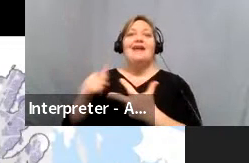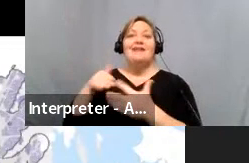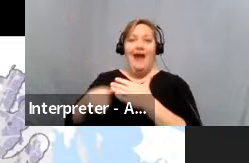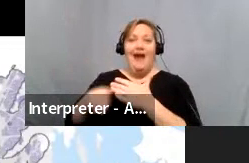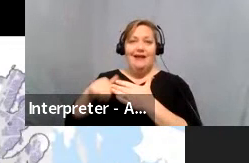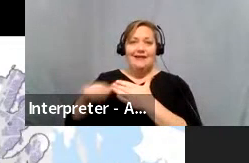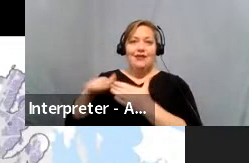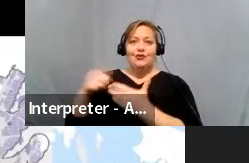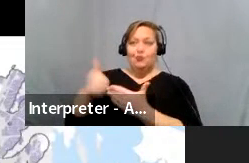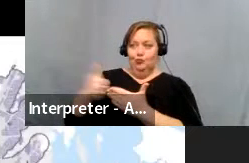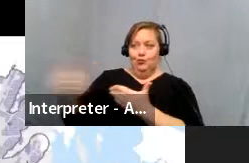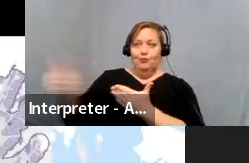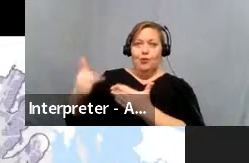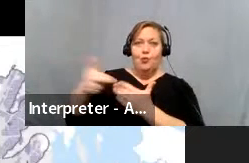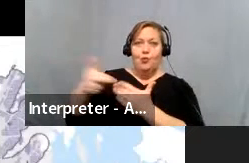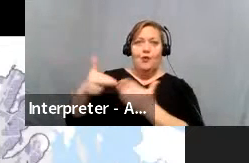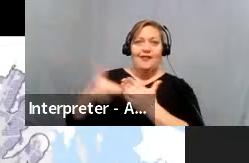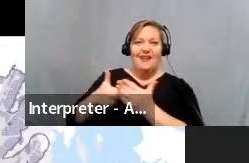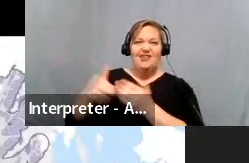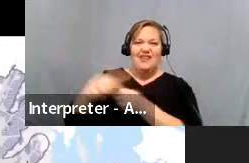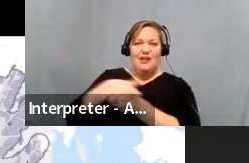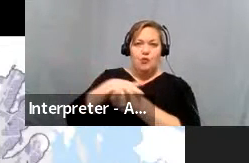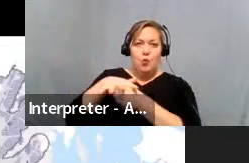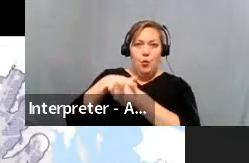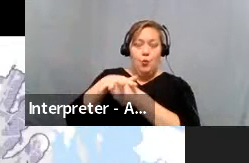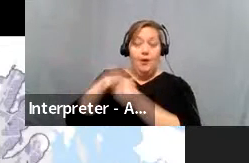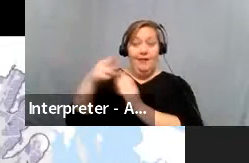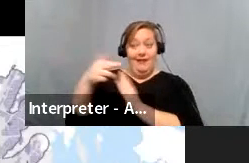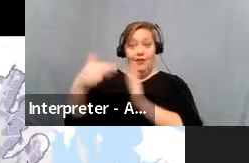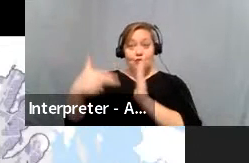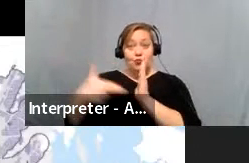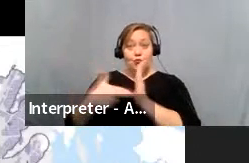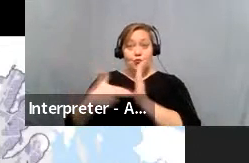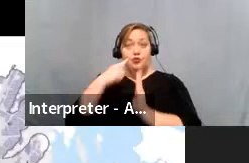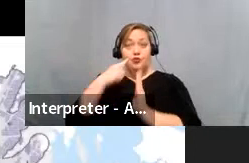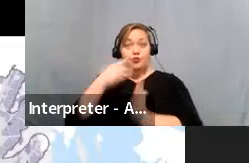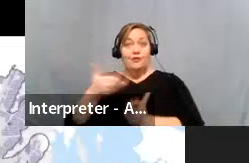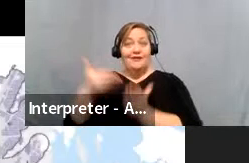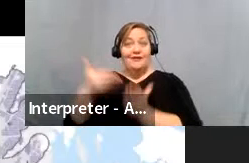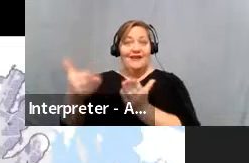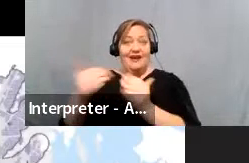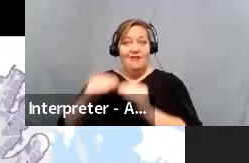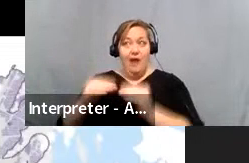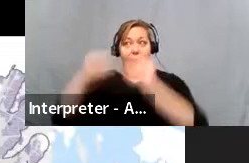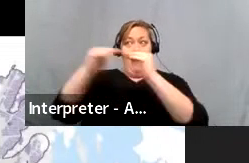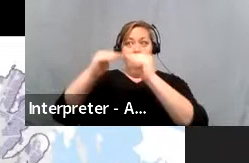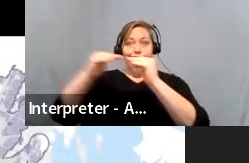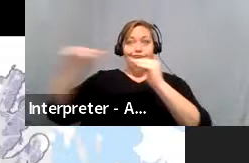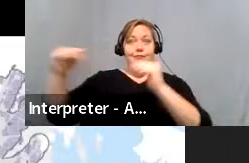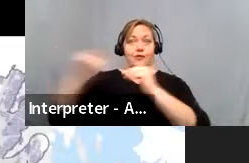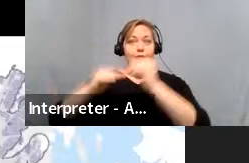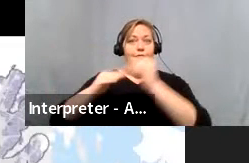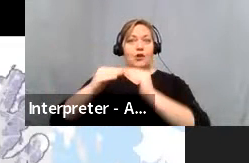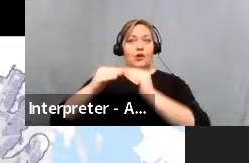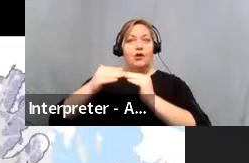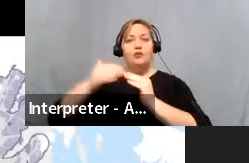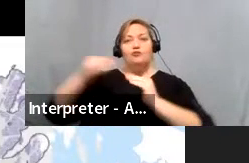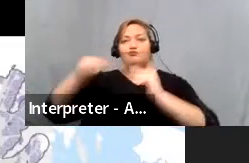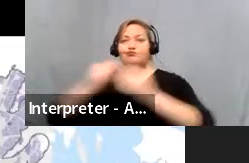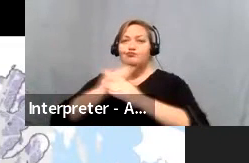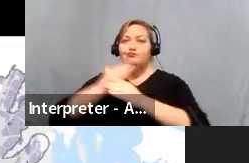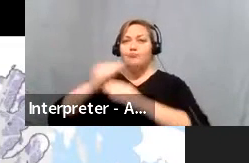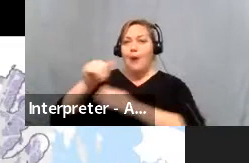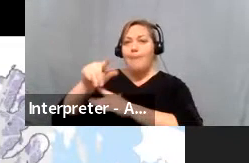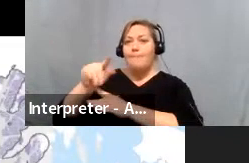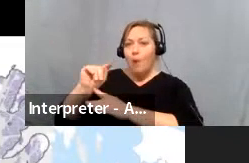transit-oriented development regulations in the zoning. These rules will afford the site enough additional height and FAR to build a modest apartment building.